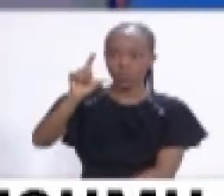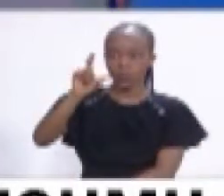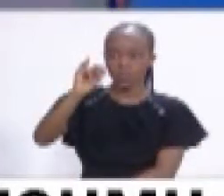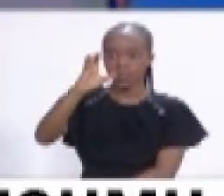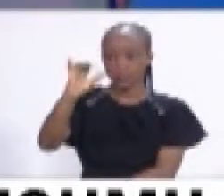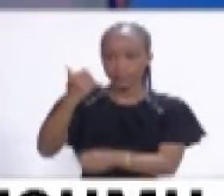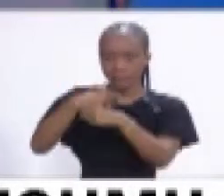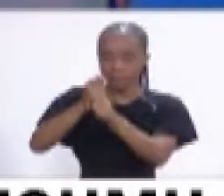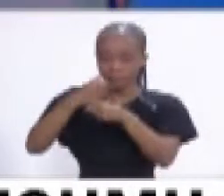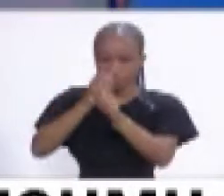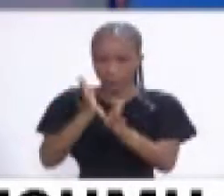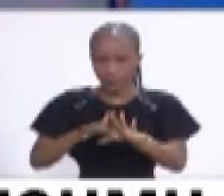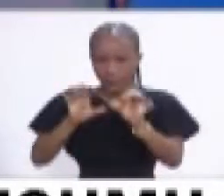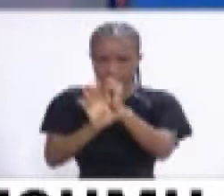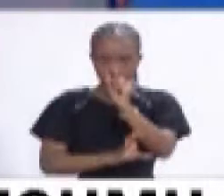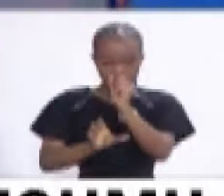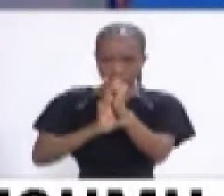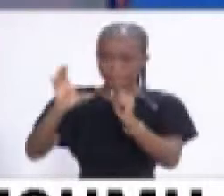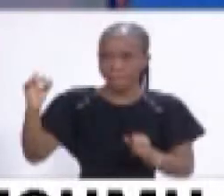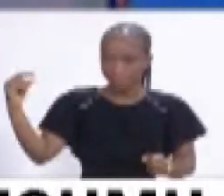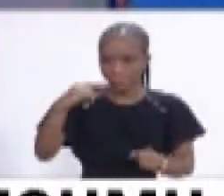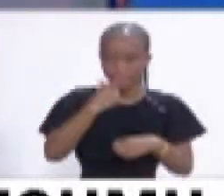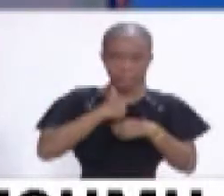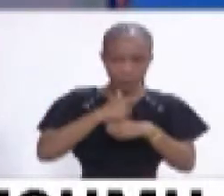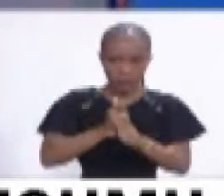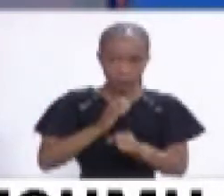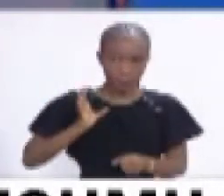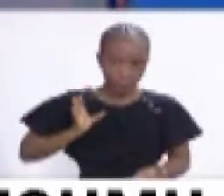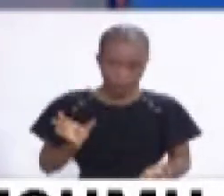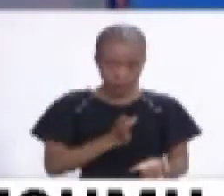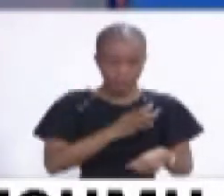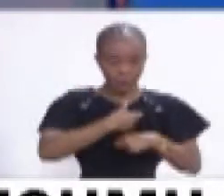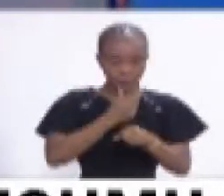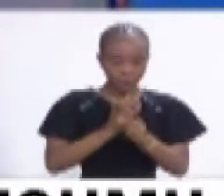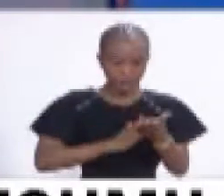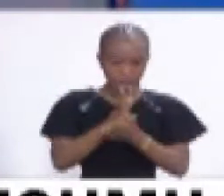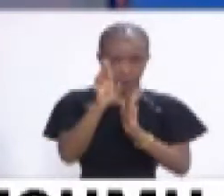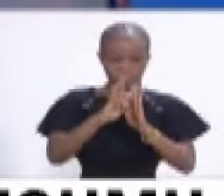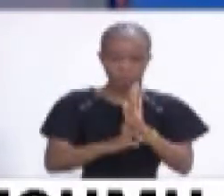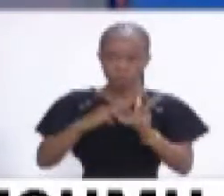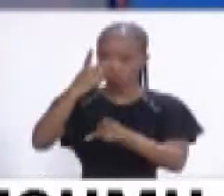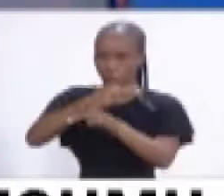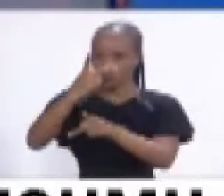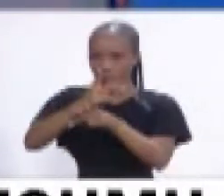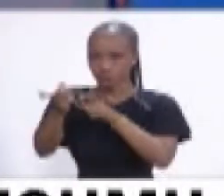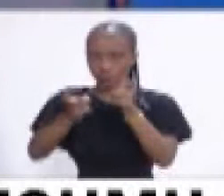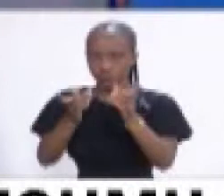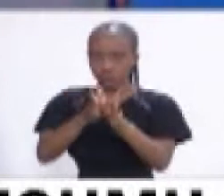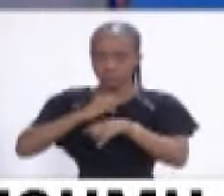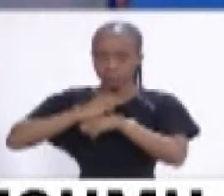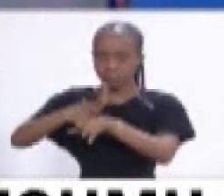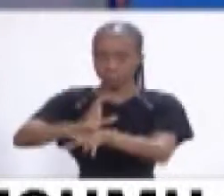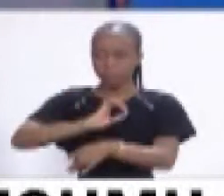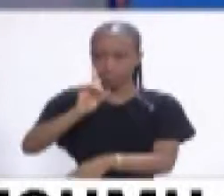country. Now with the Council of Governors now forming a multi-agency committee to ensure measures are put in place to contain the spread of